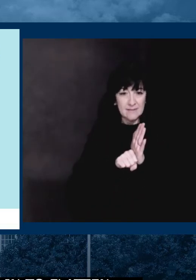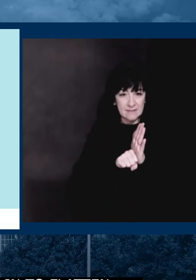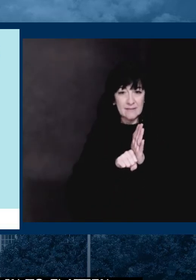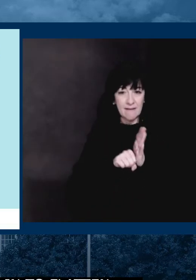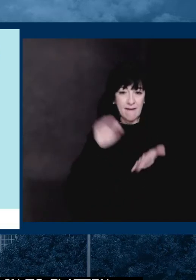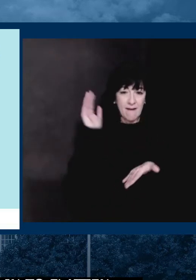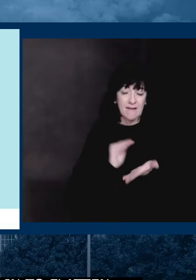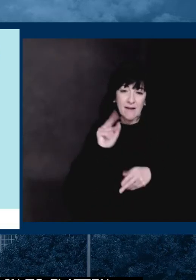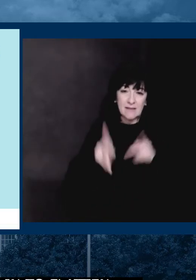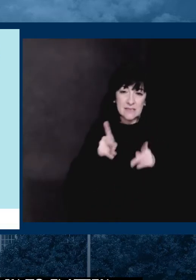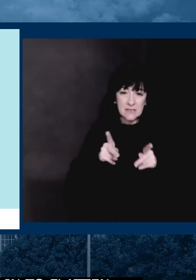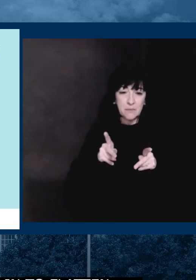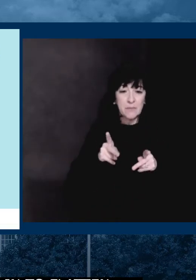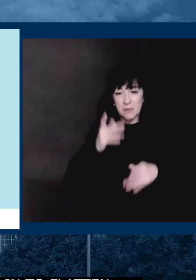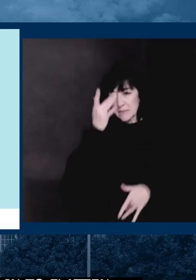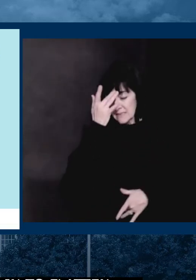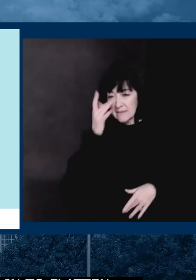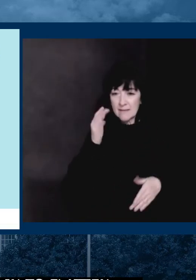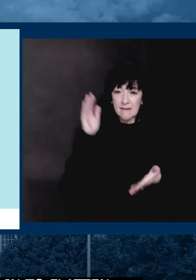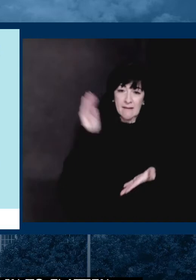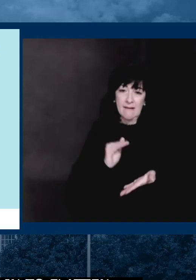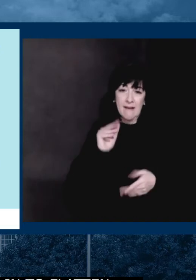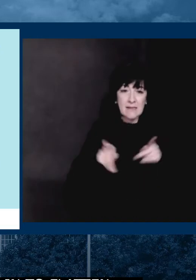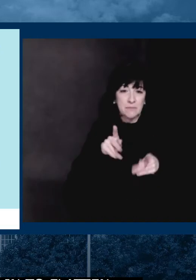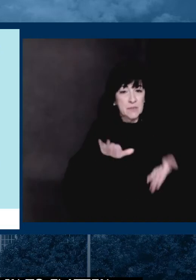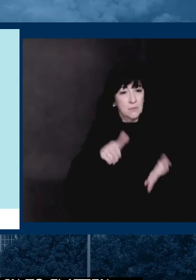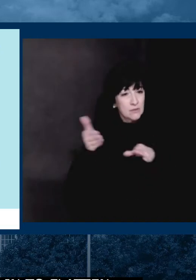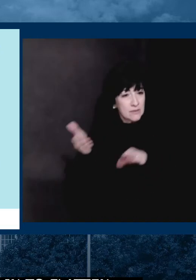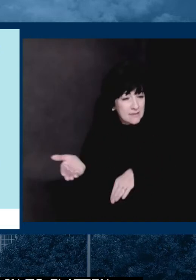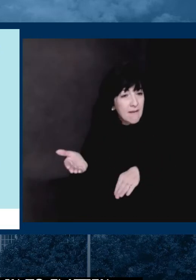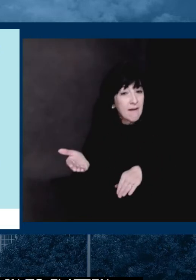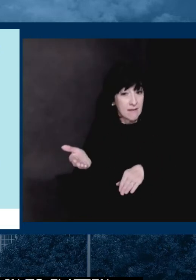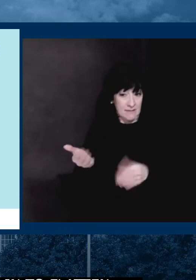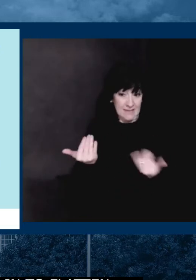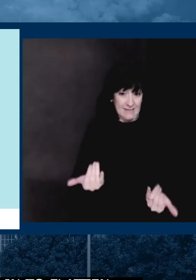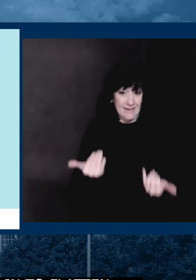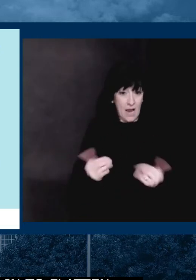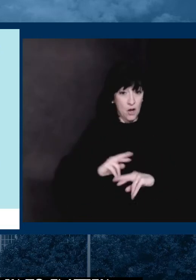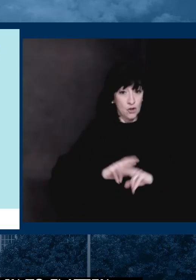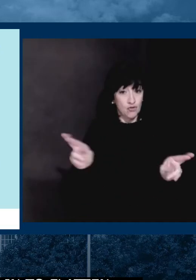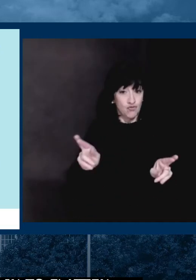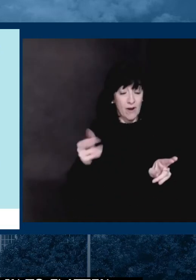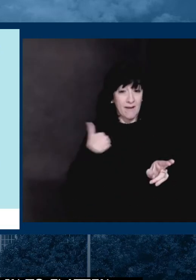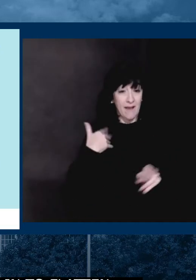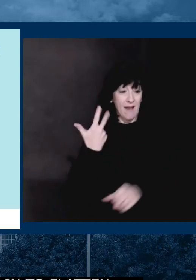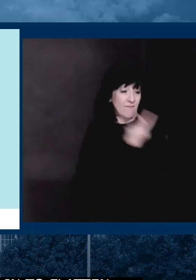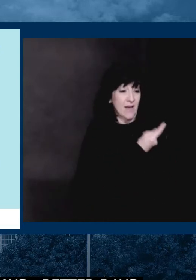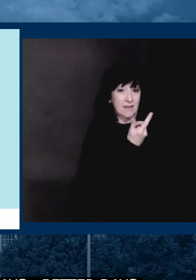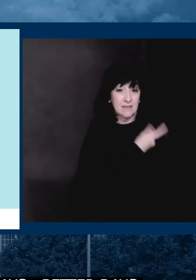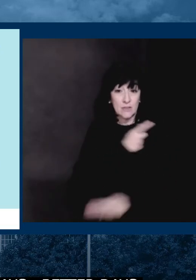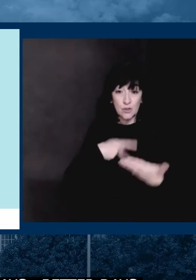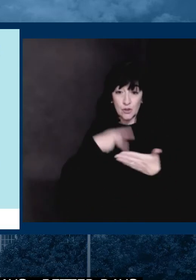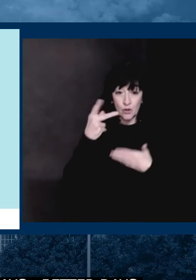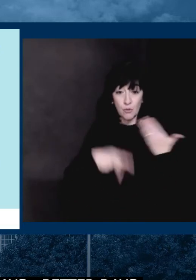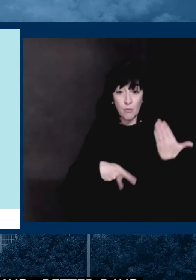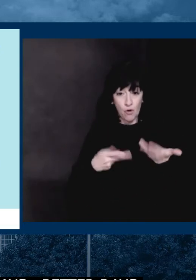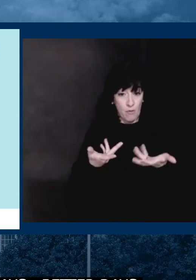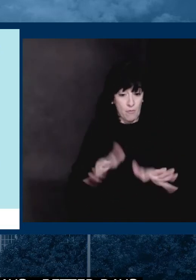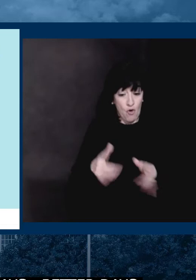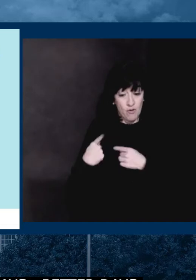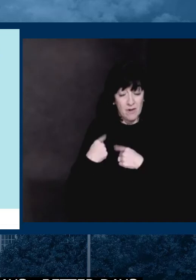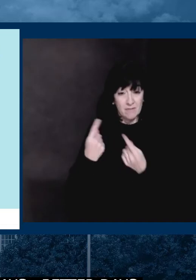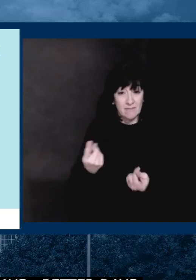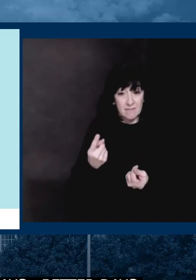vaccination program underway. Already, we've had almost 8,500